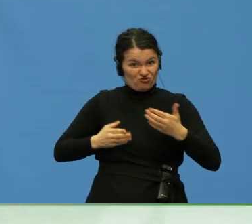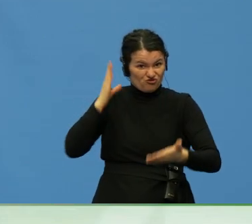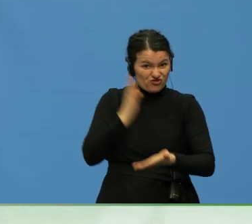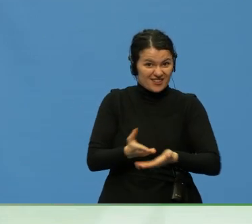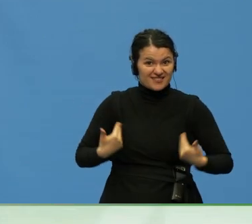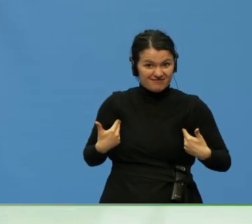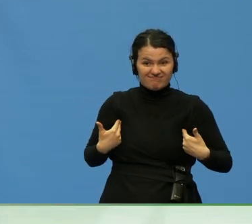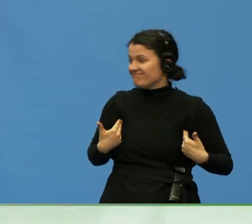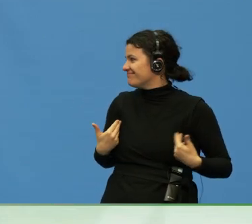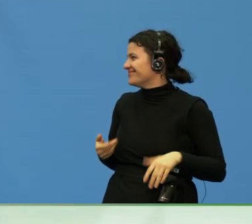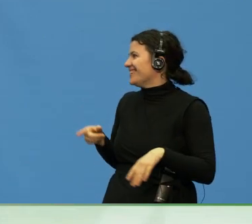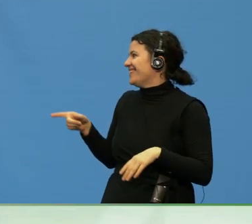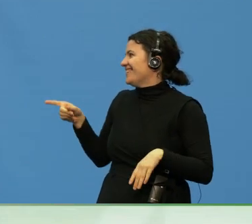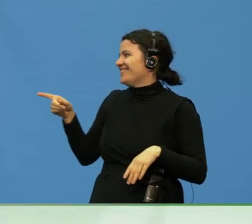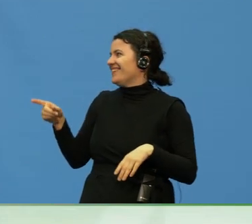Like we all do all the time. So.